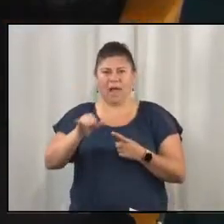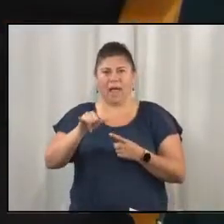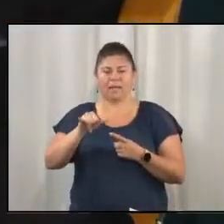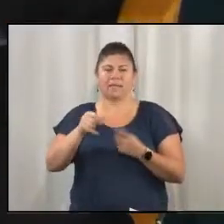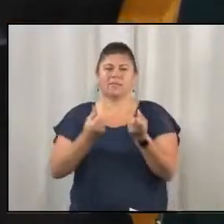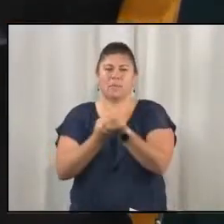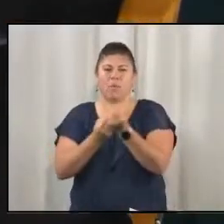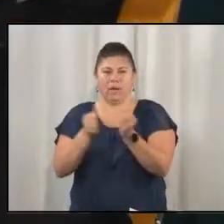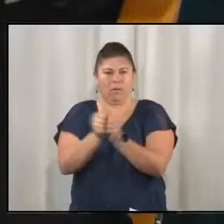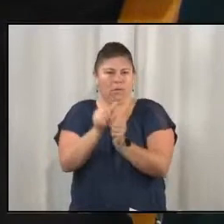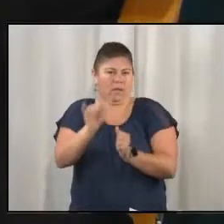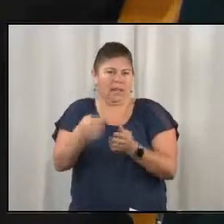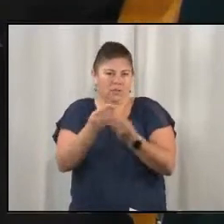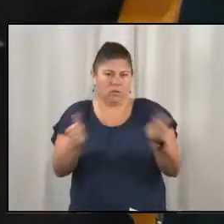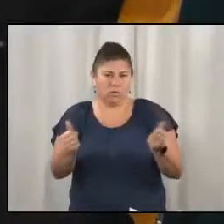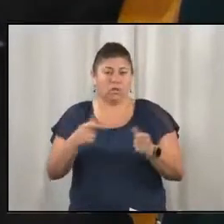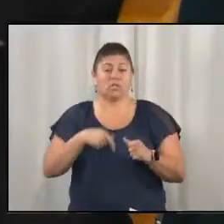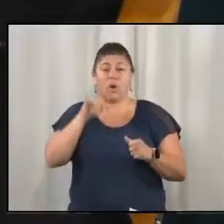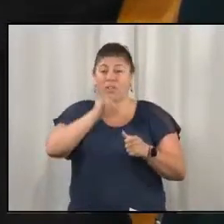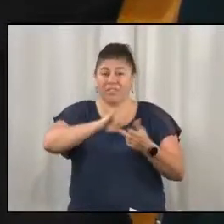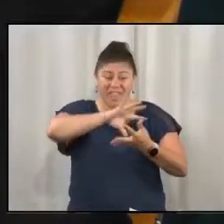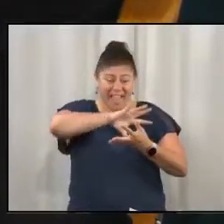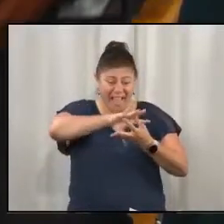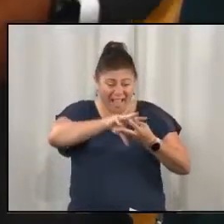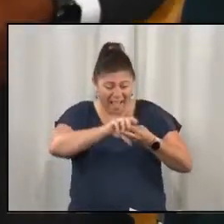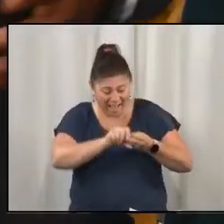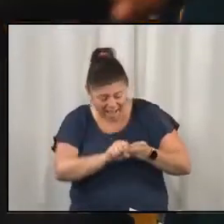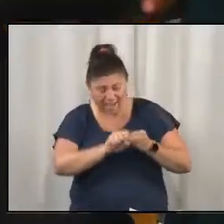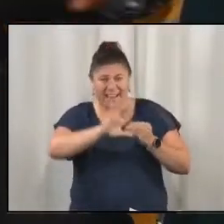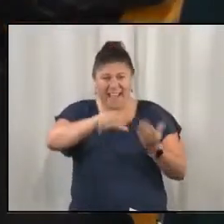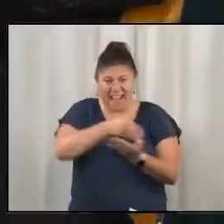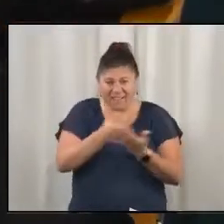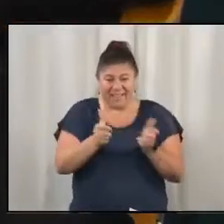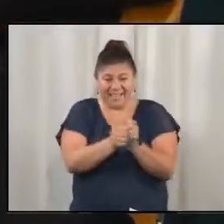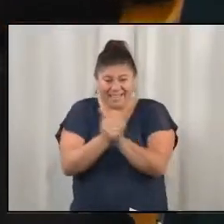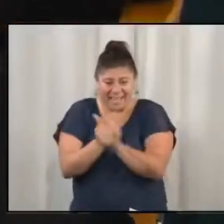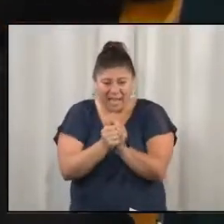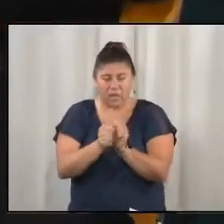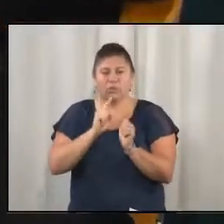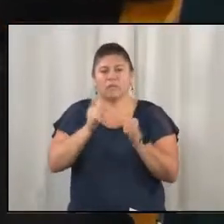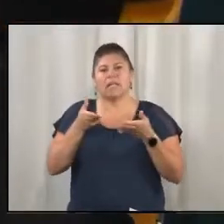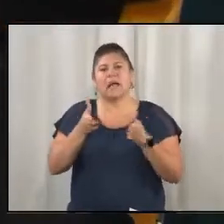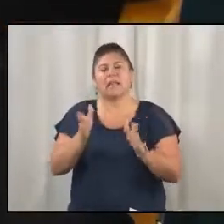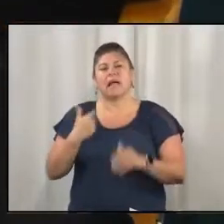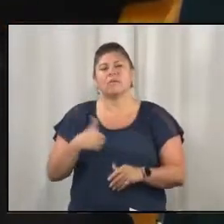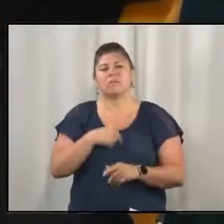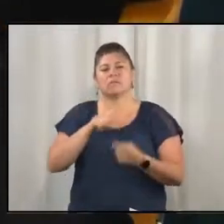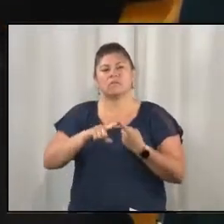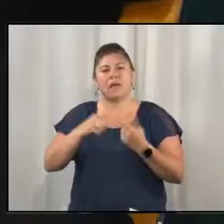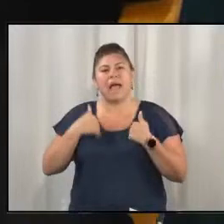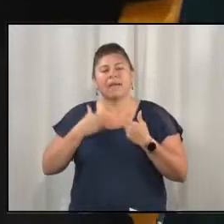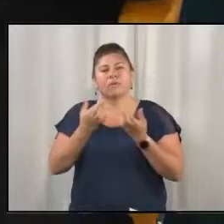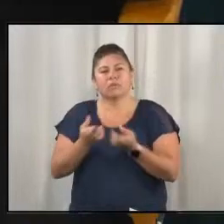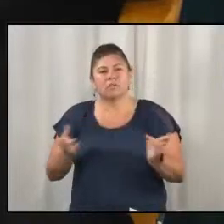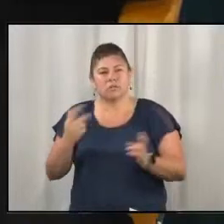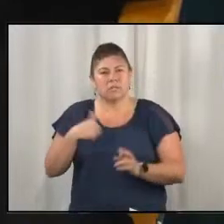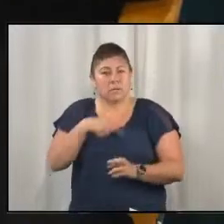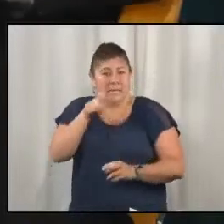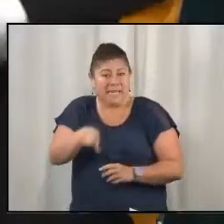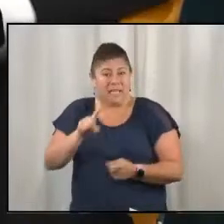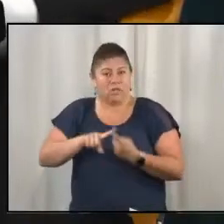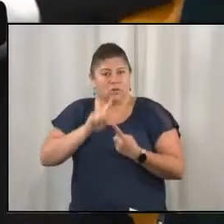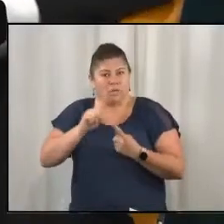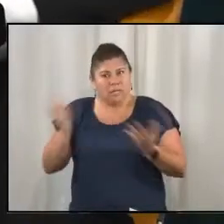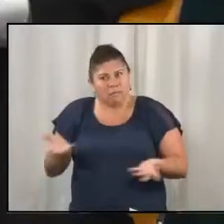together with additional streamlining and permitting and development services allows us to really have the resources we need to really boost